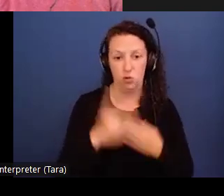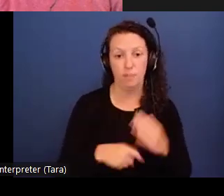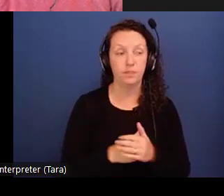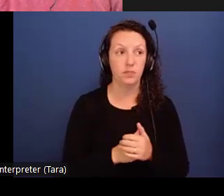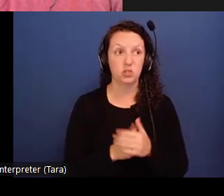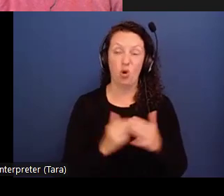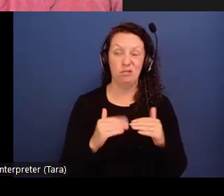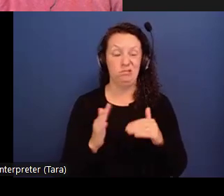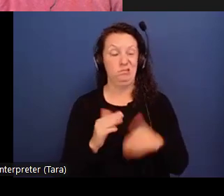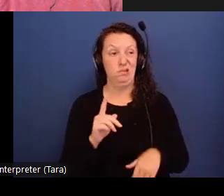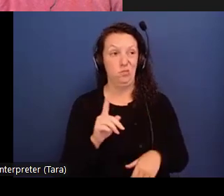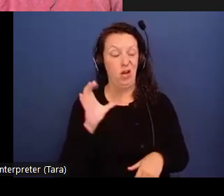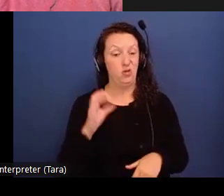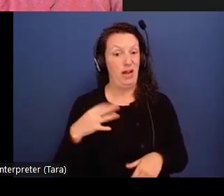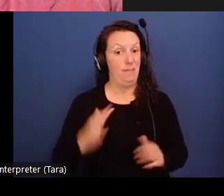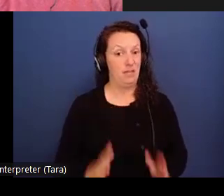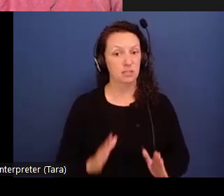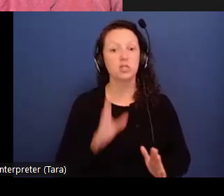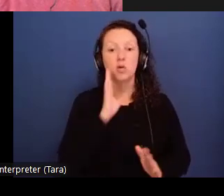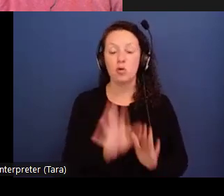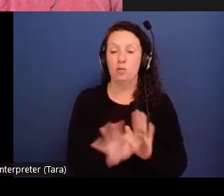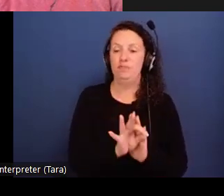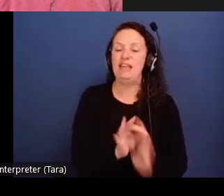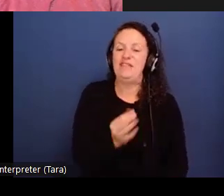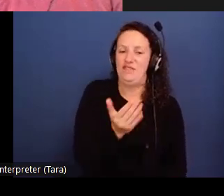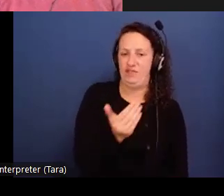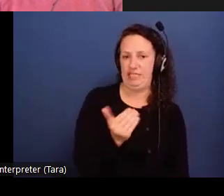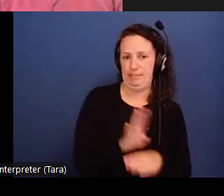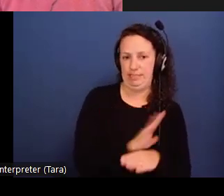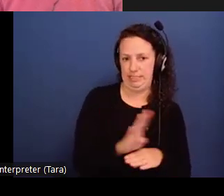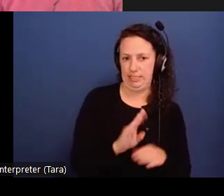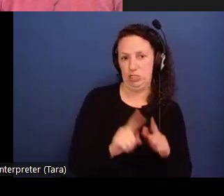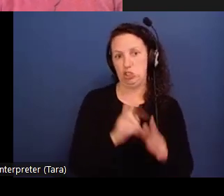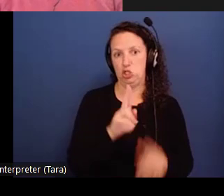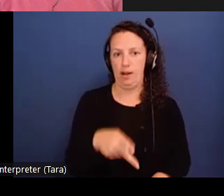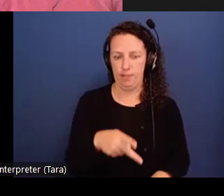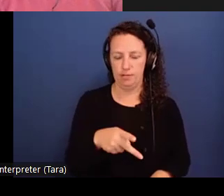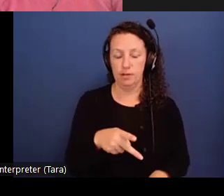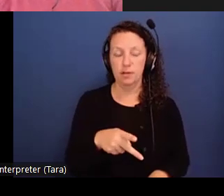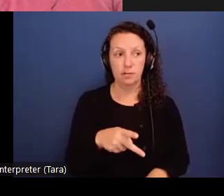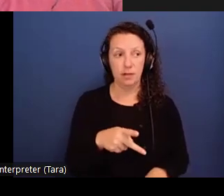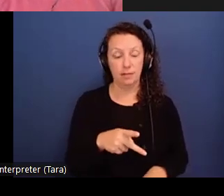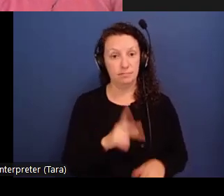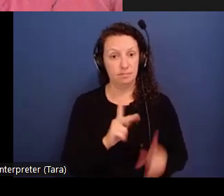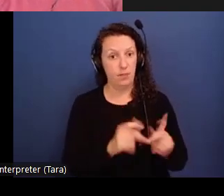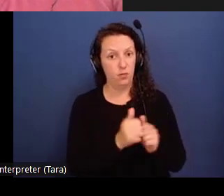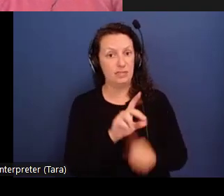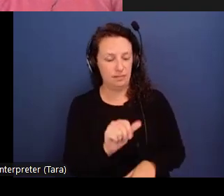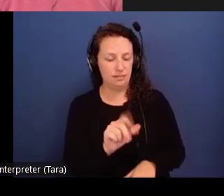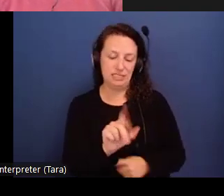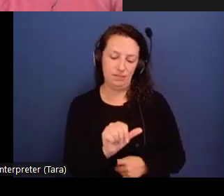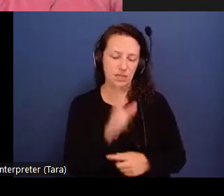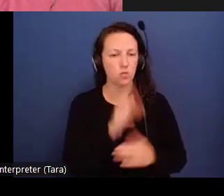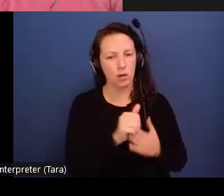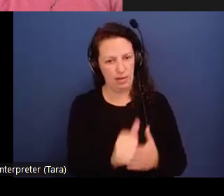100 applicants, 15 startups led by disabled people to take